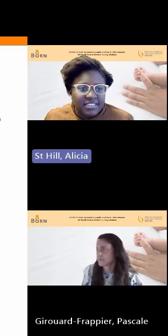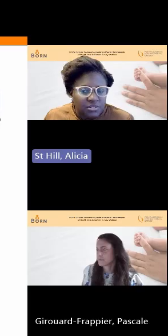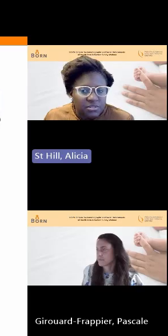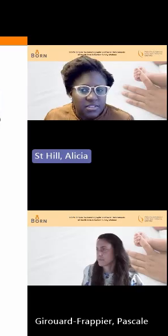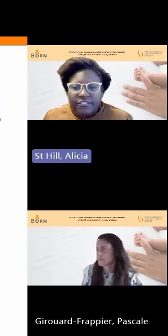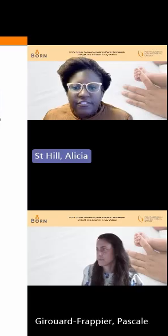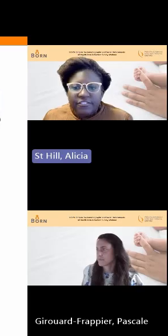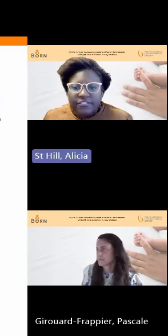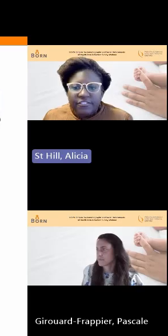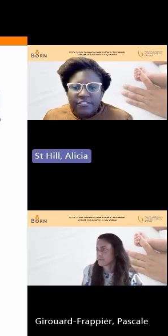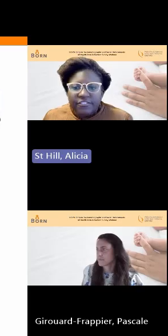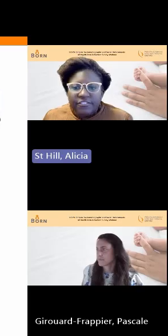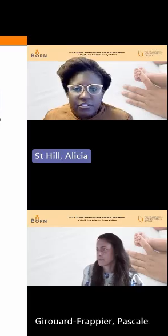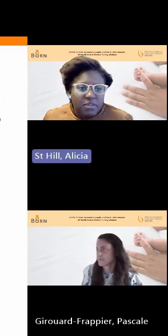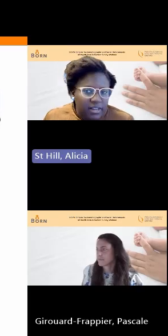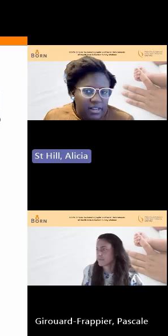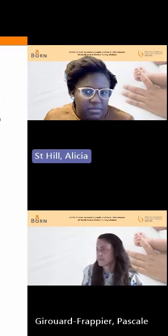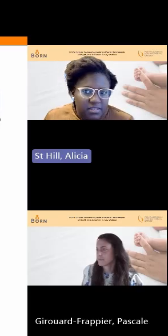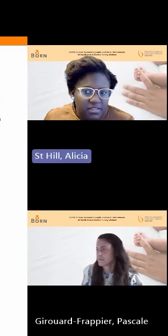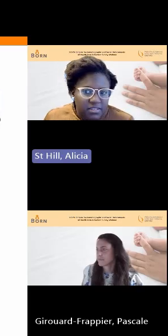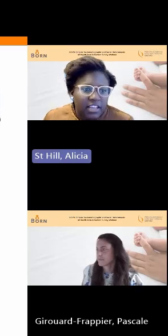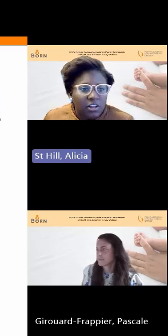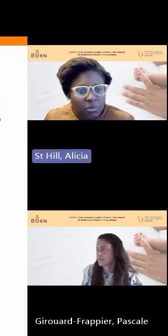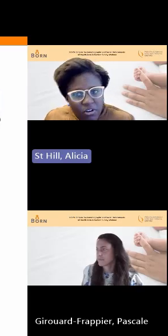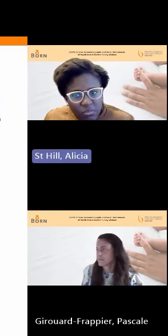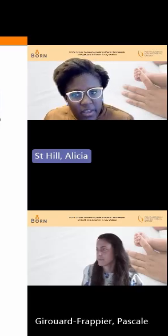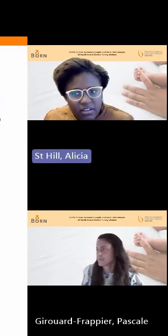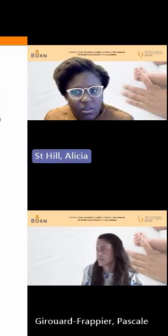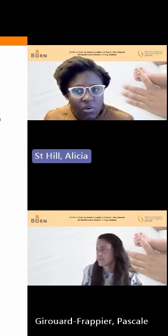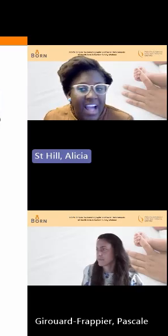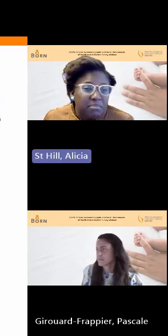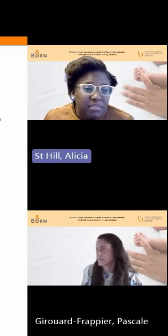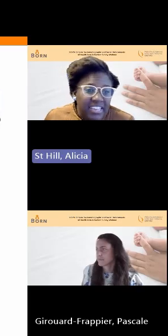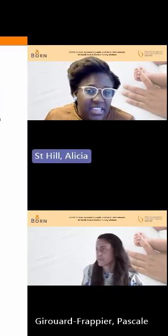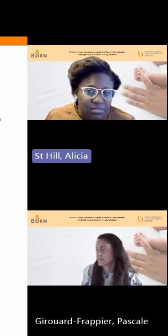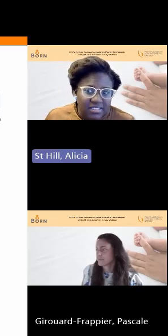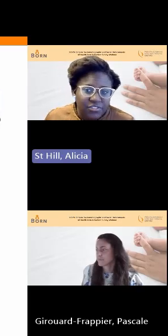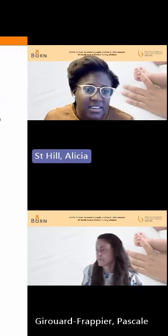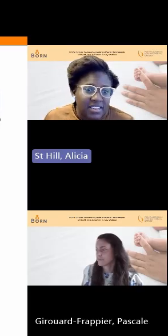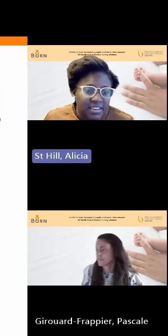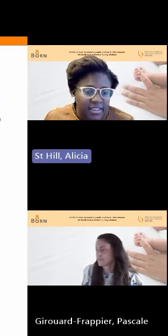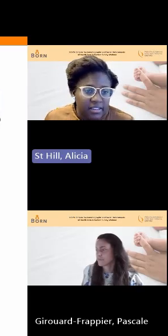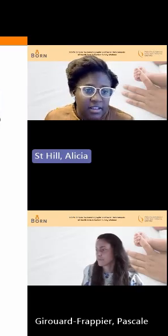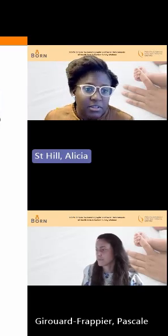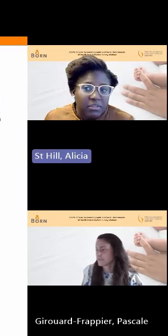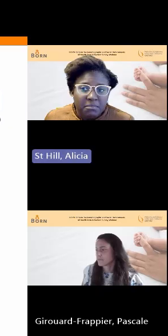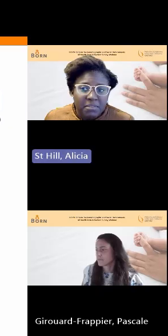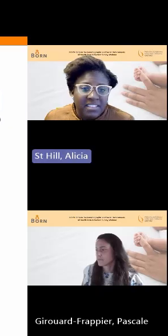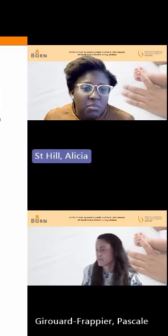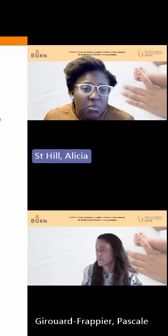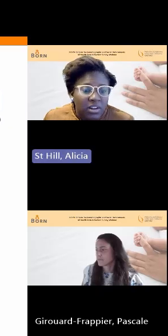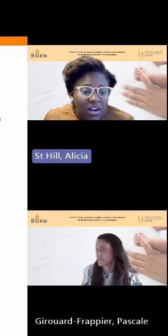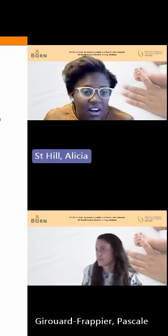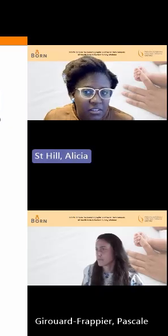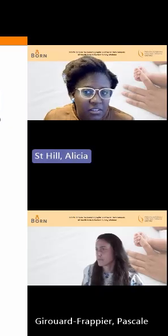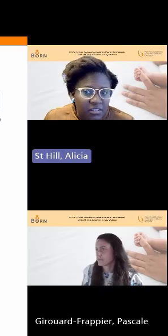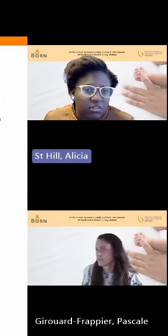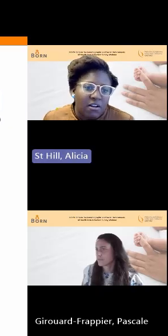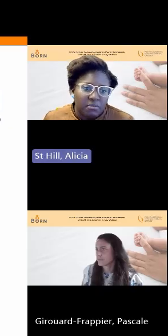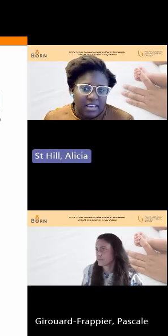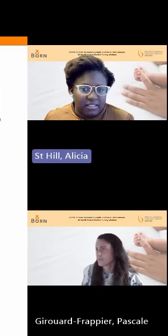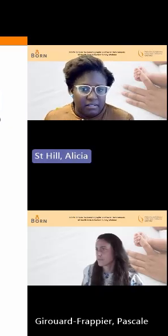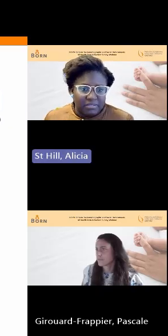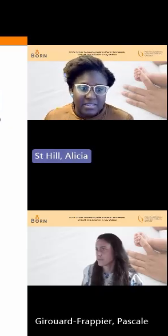address issues that influence pregnancy outcomes, like low birth weight or high bleeding risk from anemia, with bleeding being the #1 cause